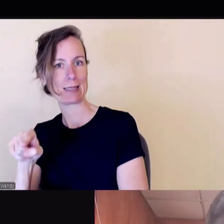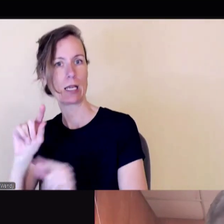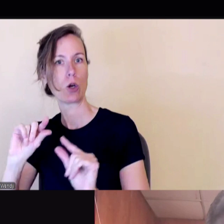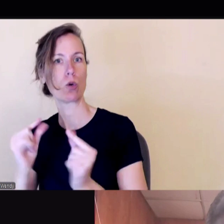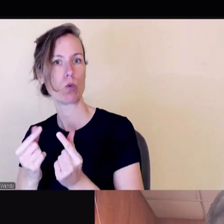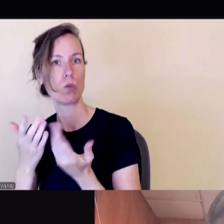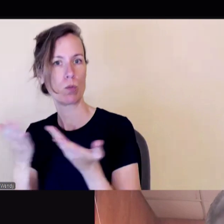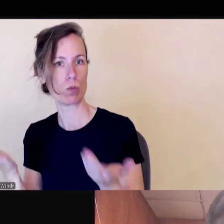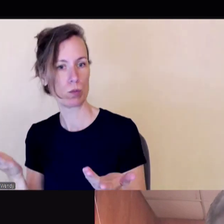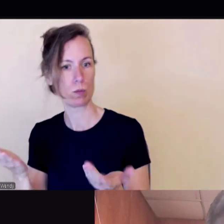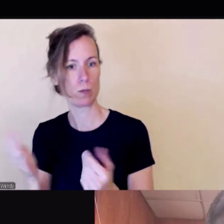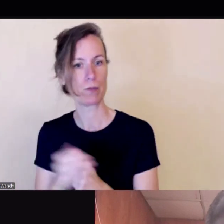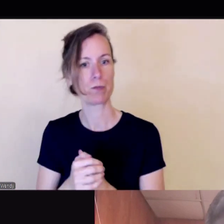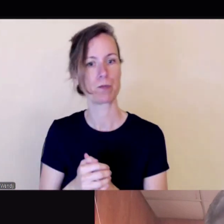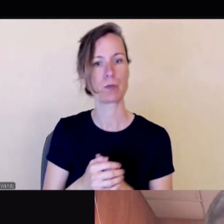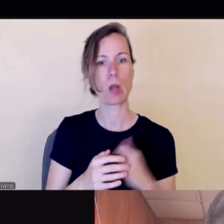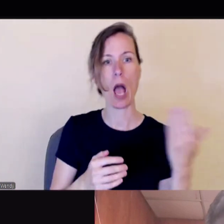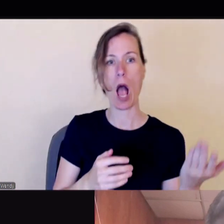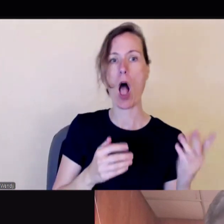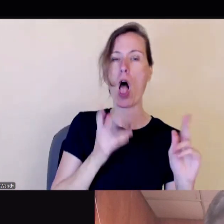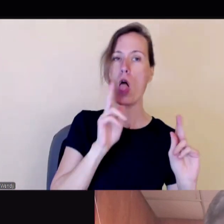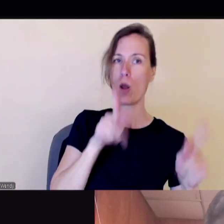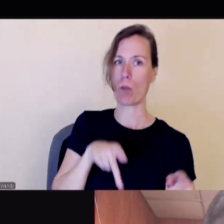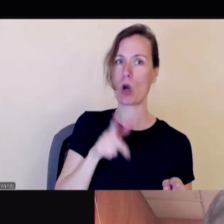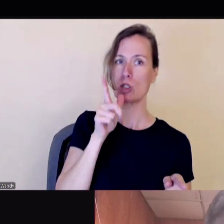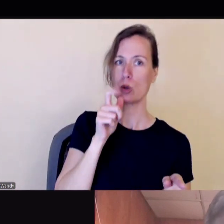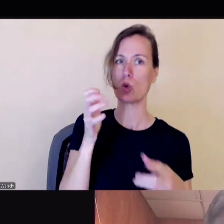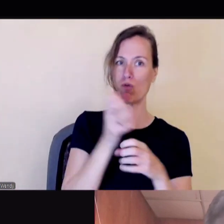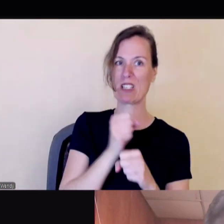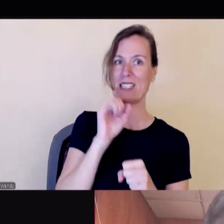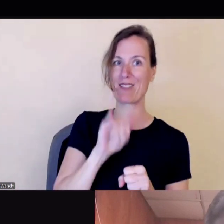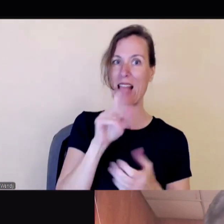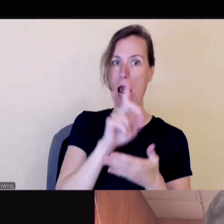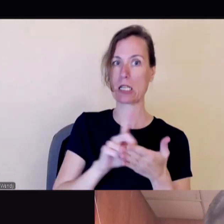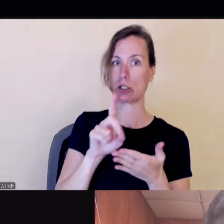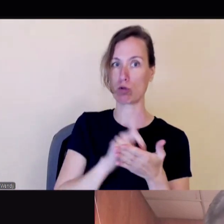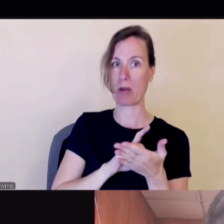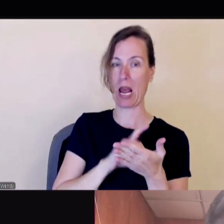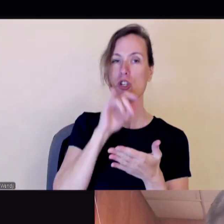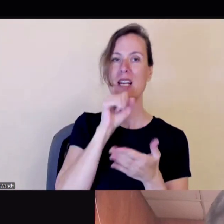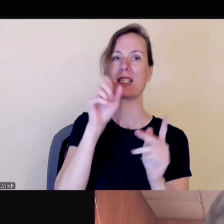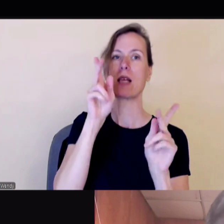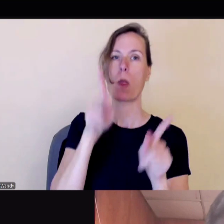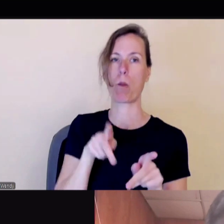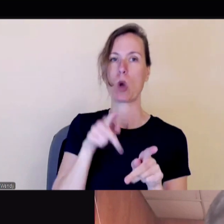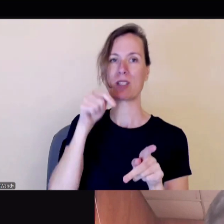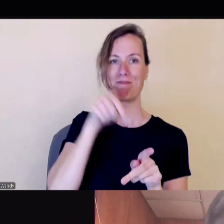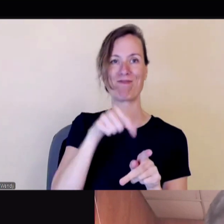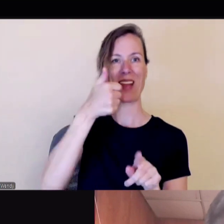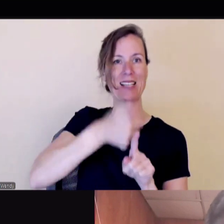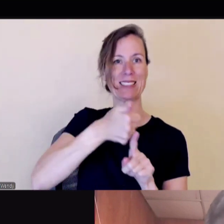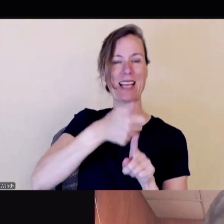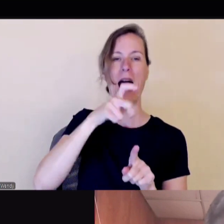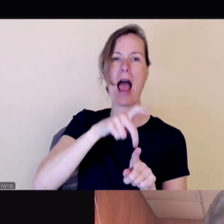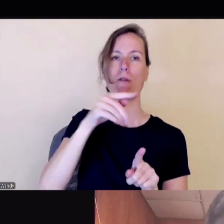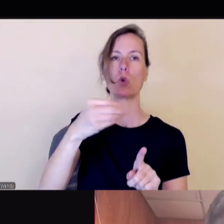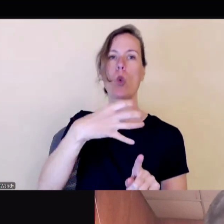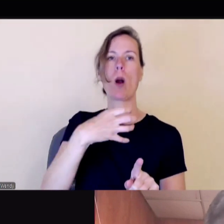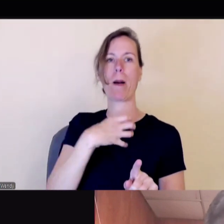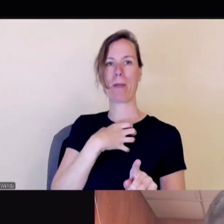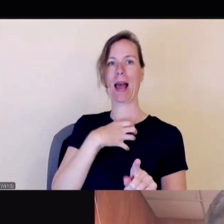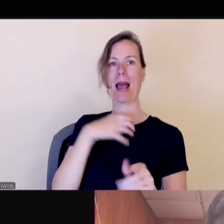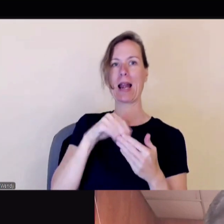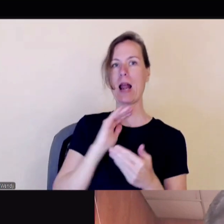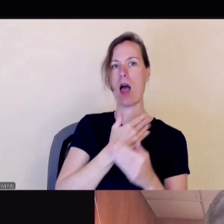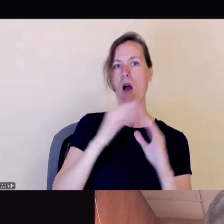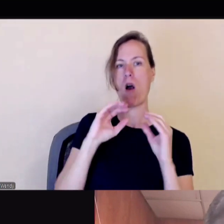who's the recipient of that discrimination is the person who would need to make a complaint in our office. In terms of